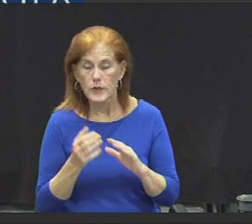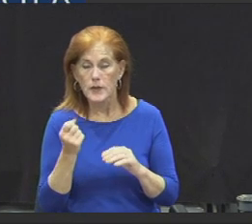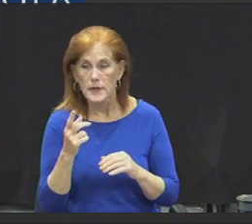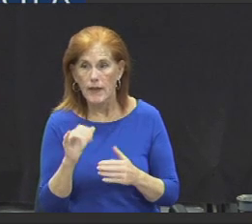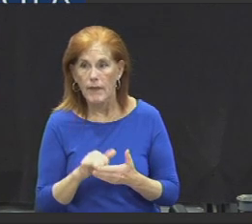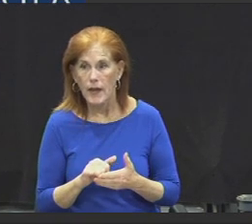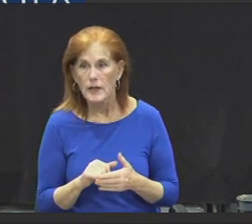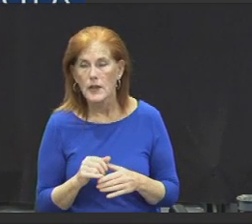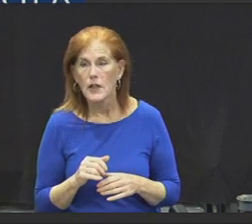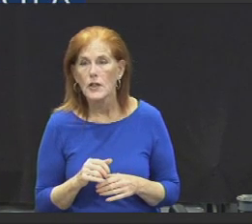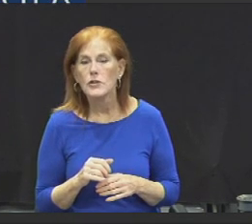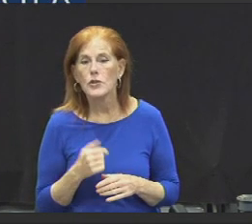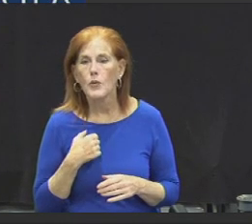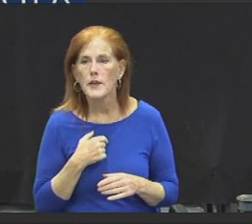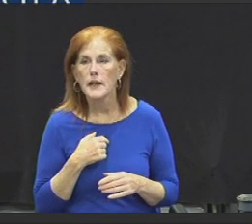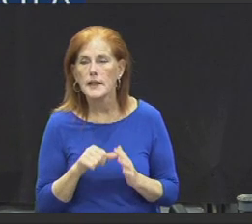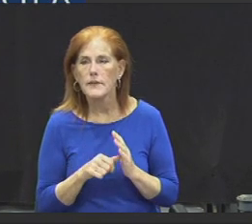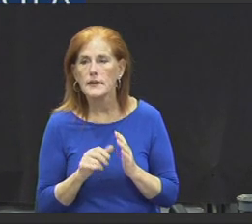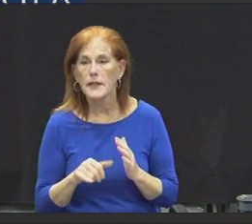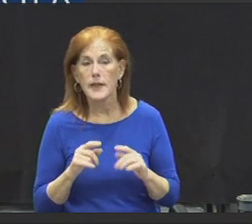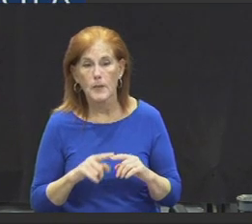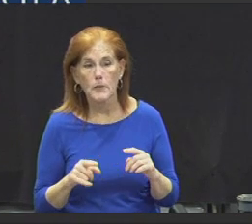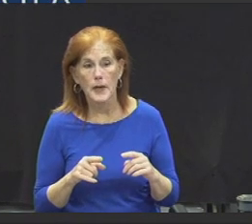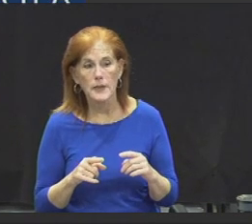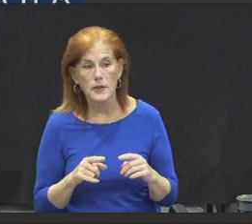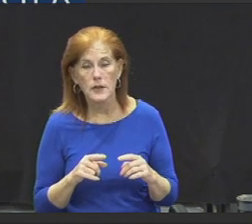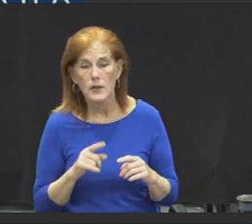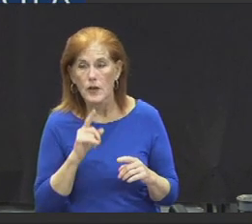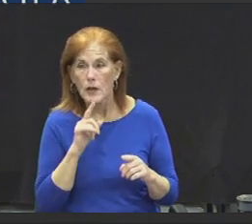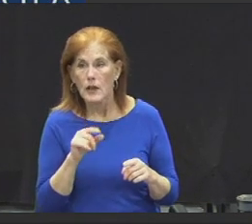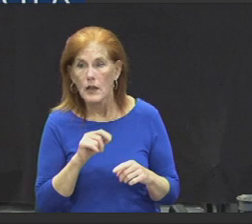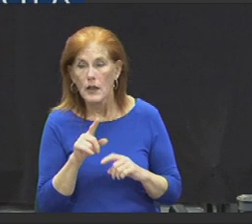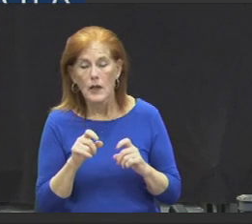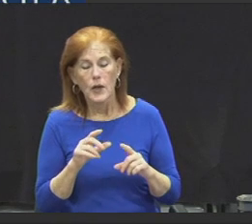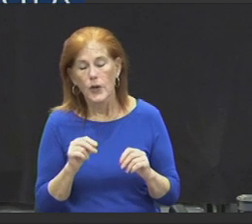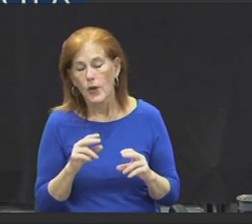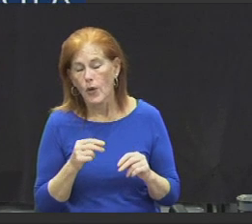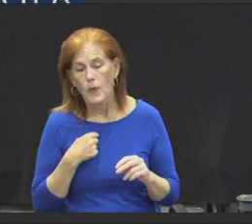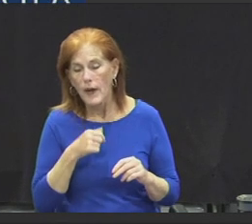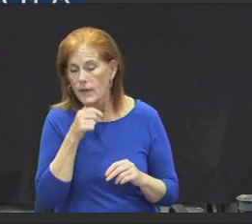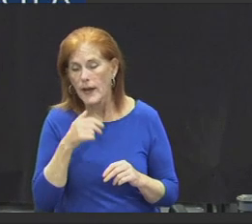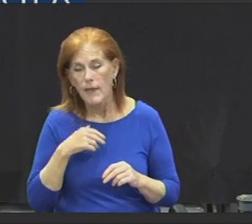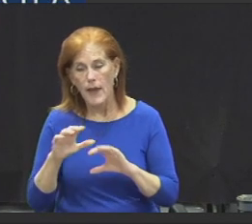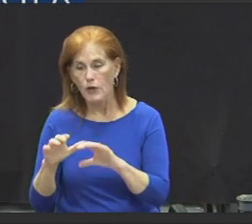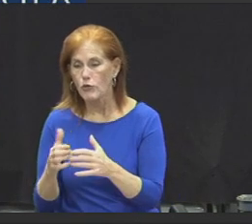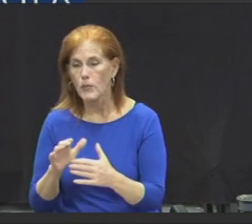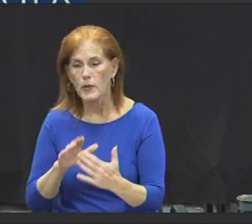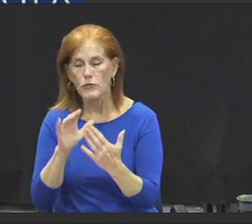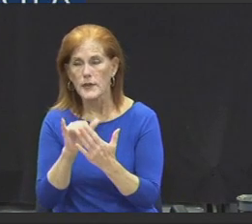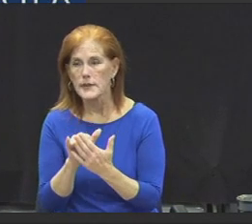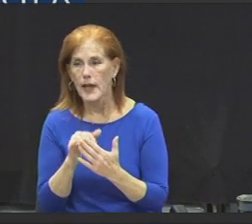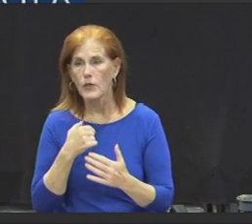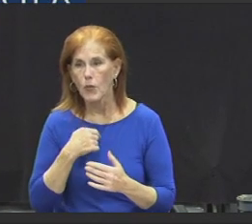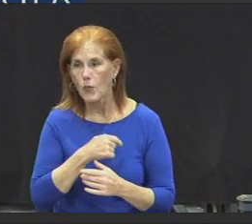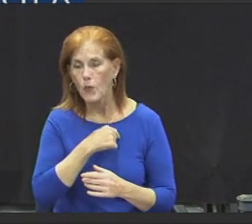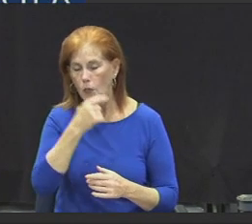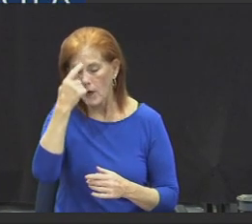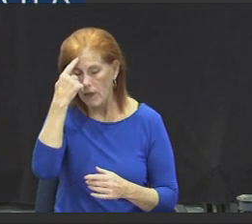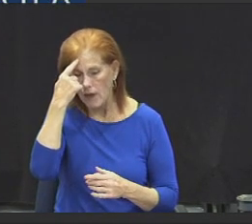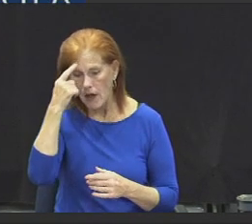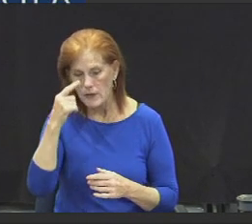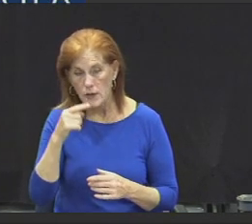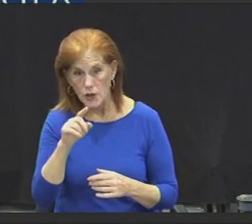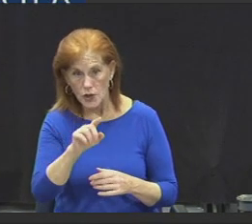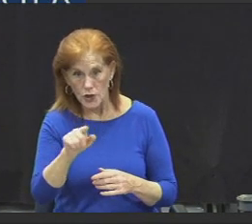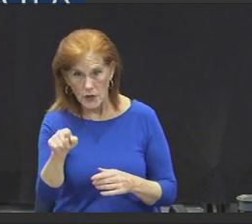to emphasize. But at least to your question, we haven't had that group address this. We felt like